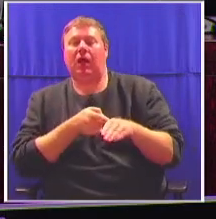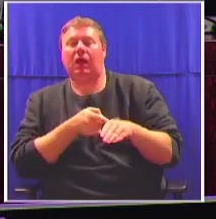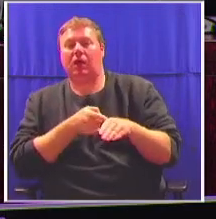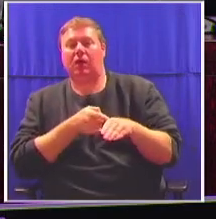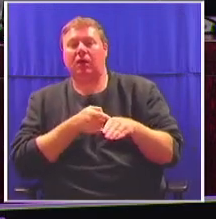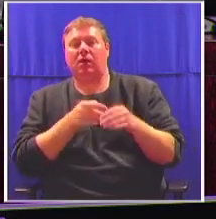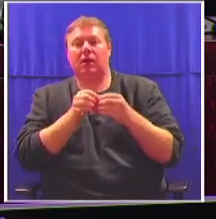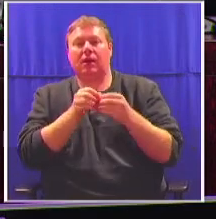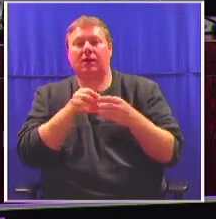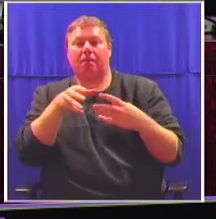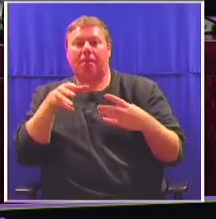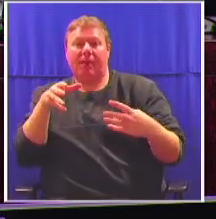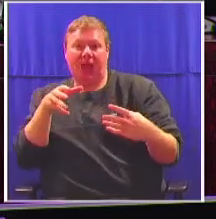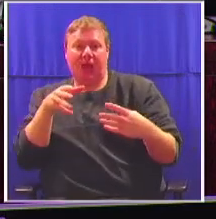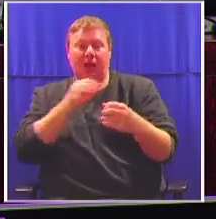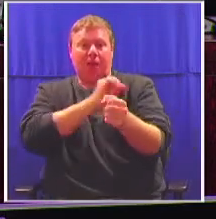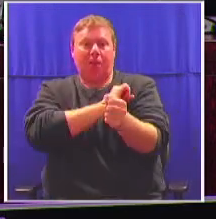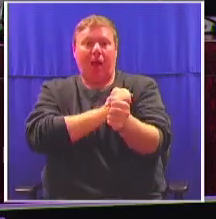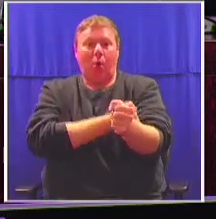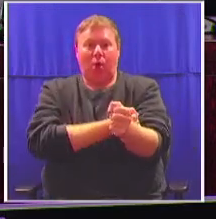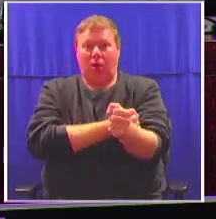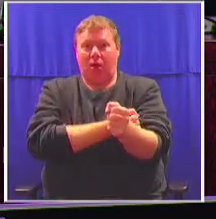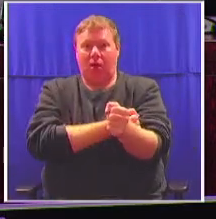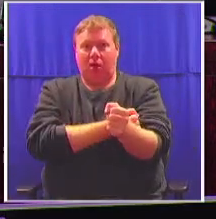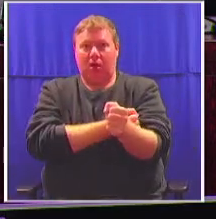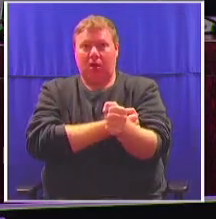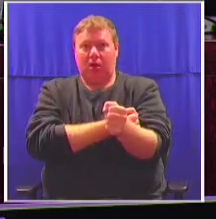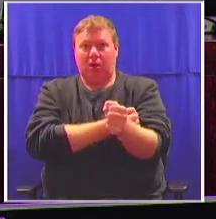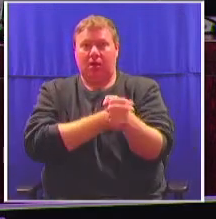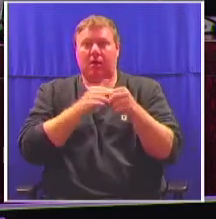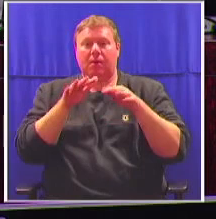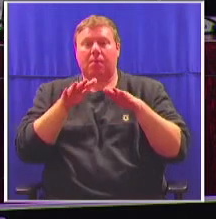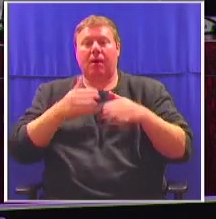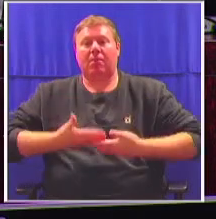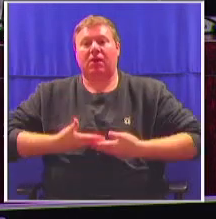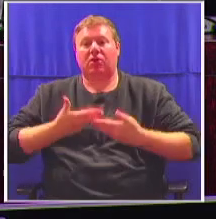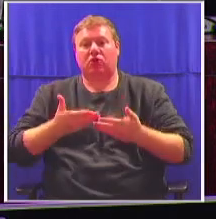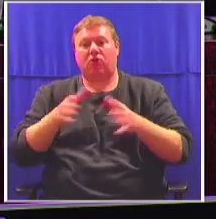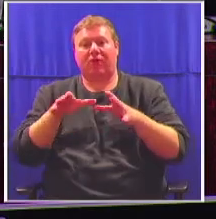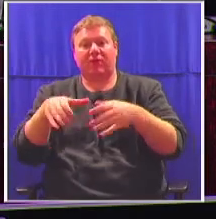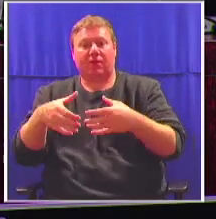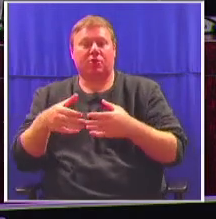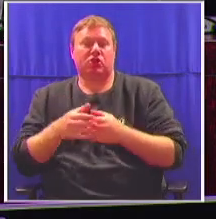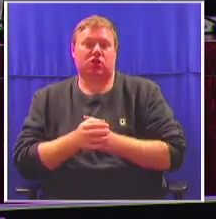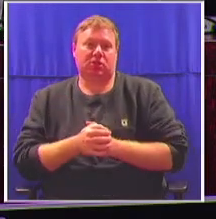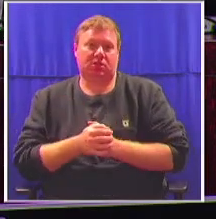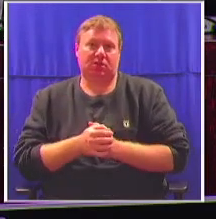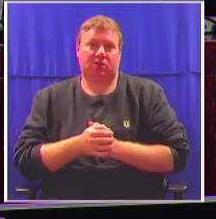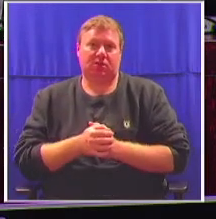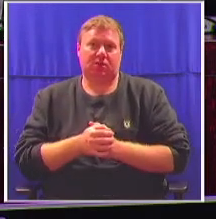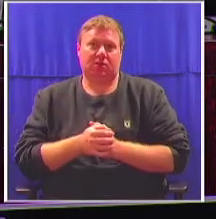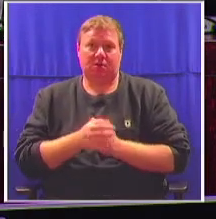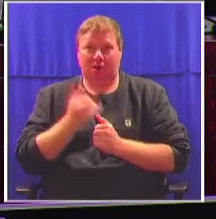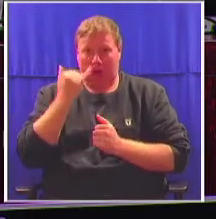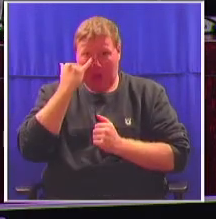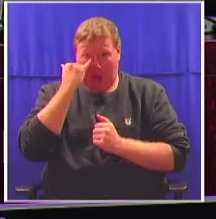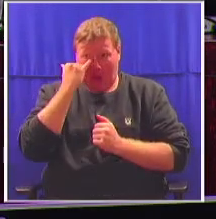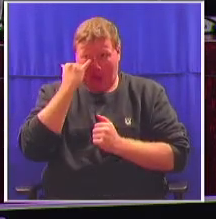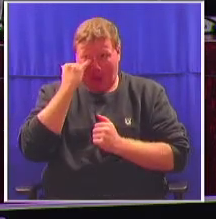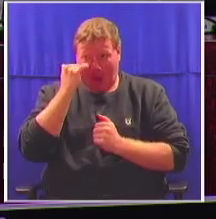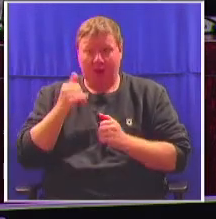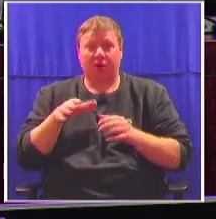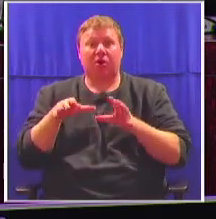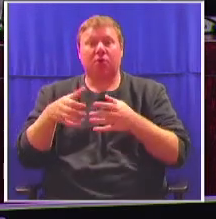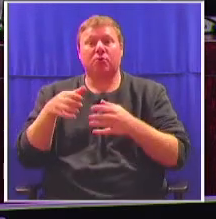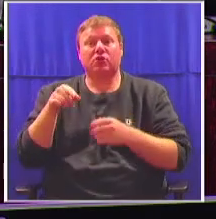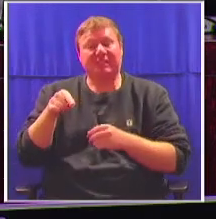expand the powers of the Public Service Commission, including giving Commission authority over